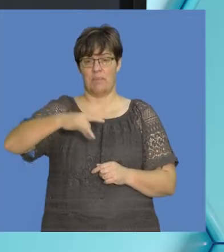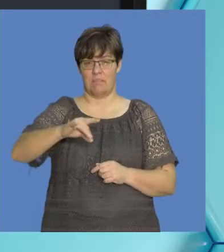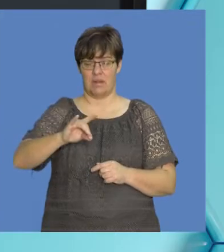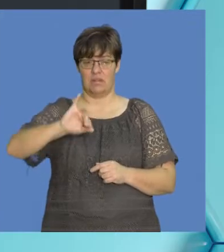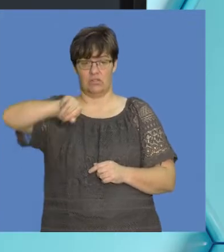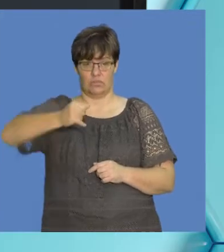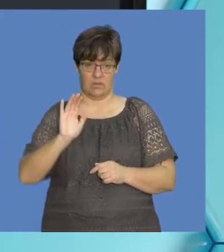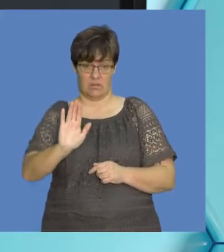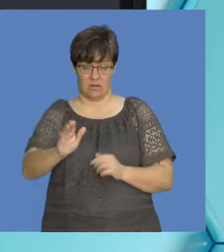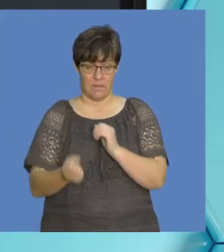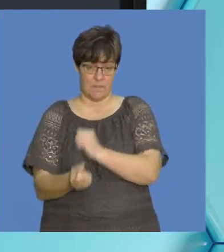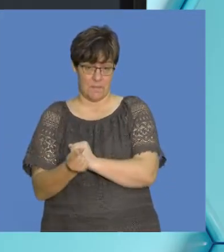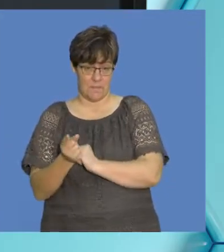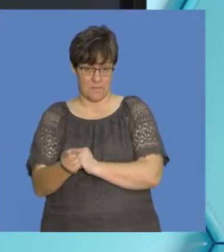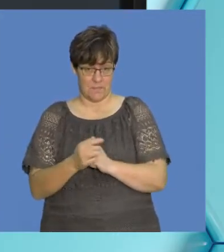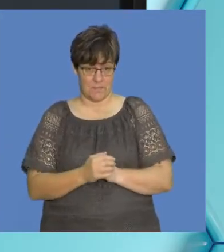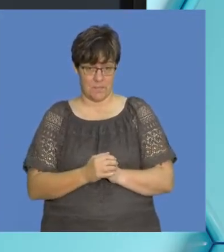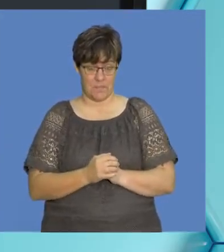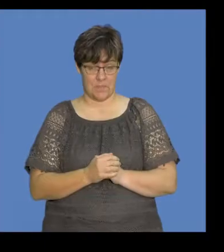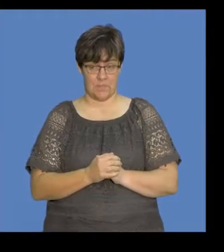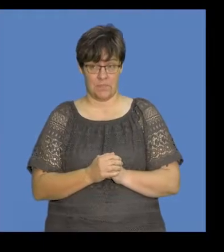journal, right? Okay.